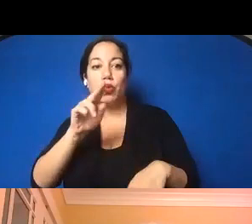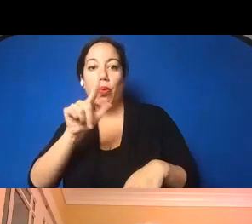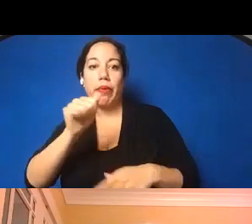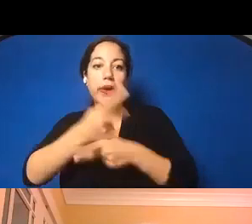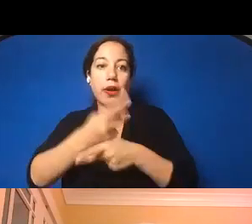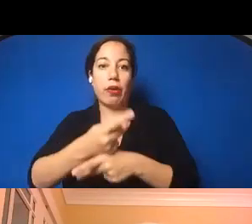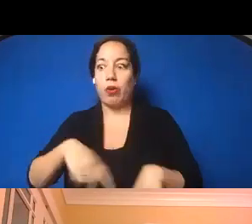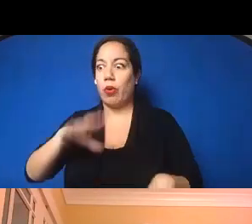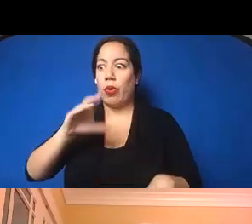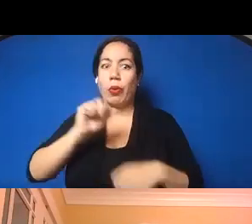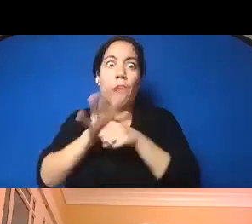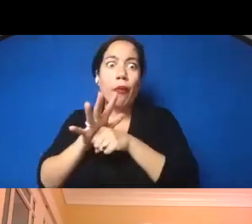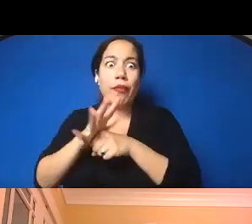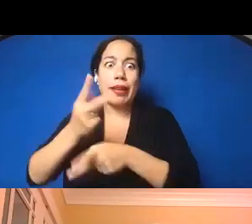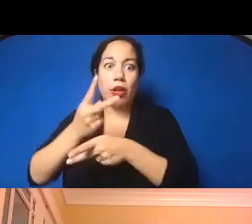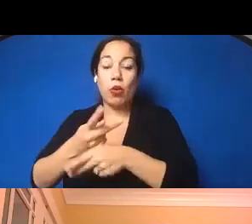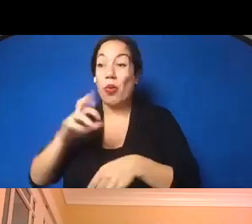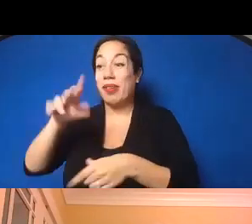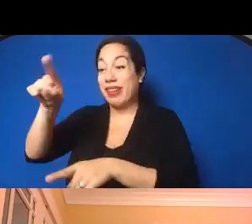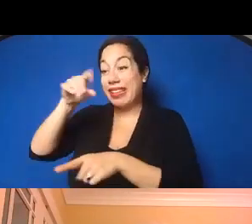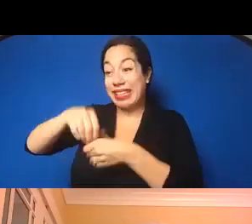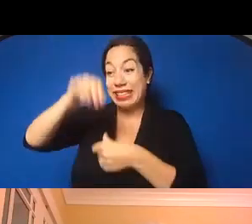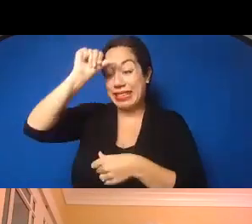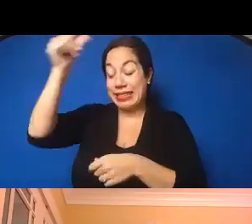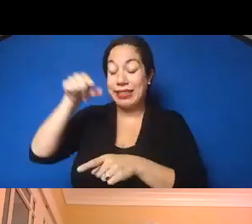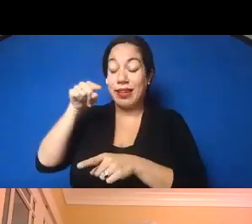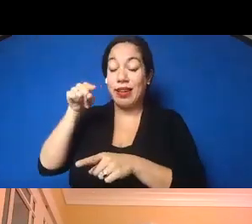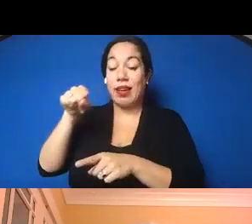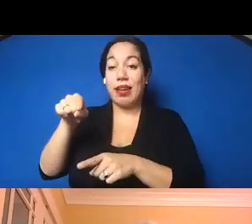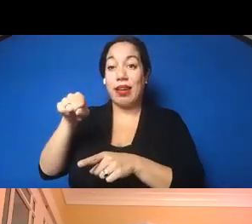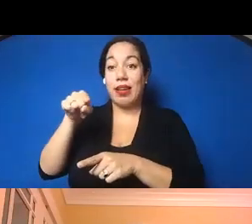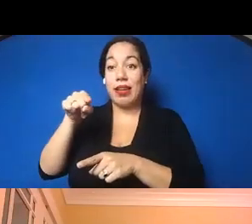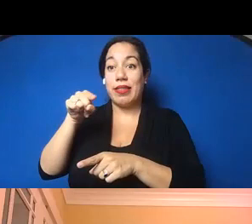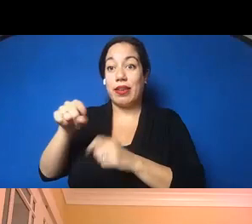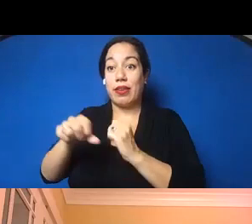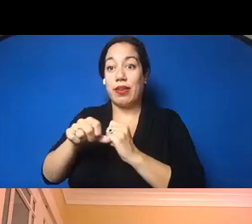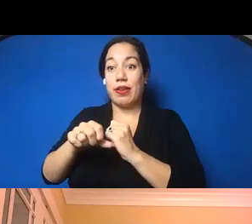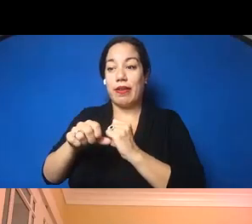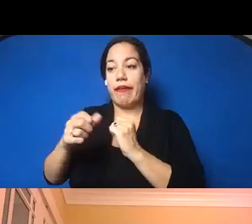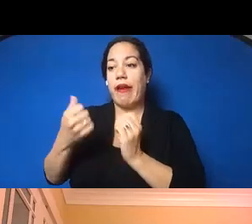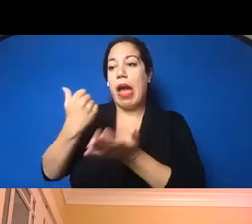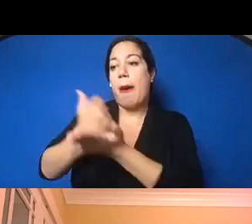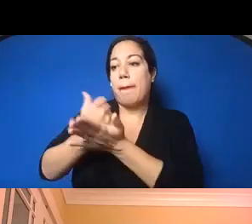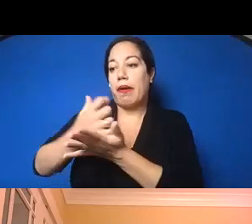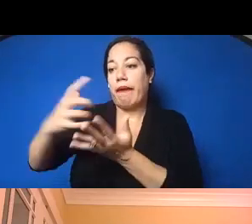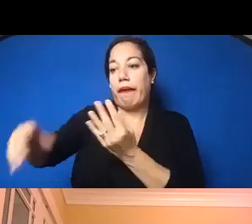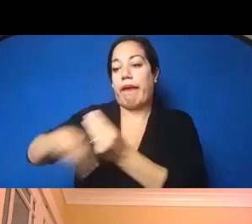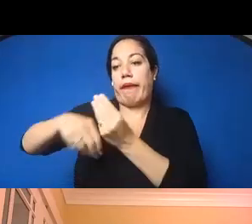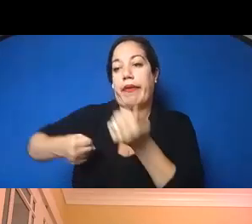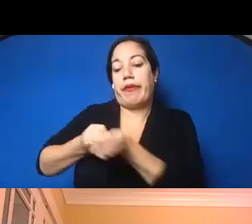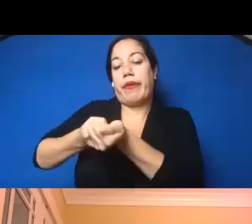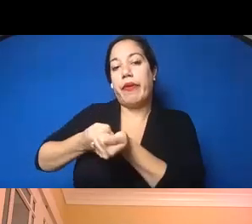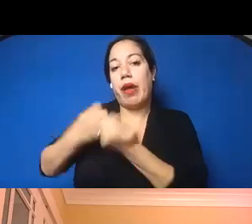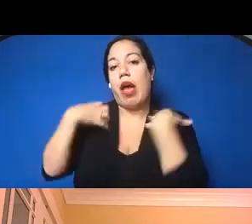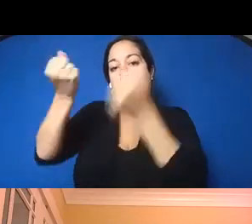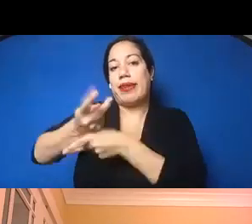and community health workers in India are extending the healthcare system. So since we know that there